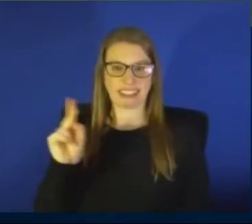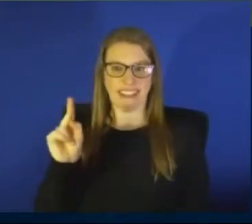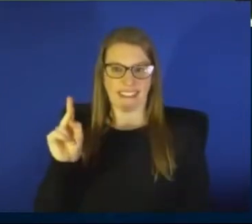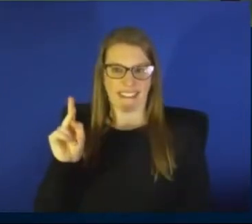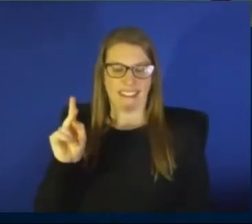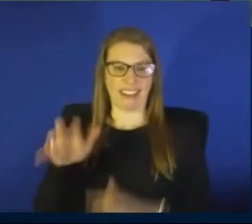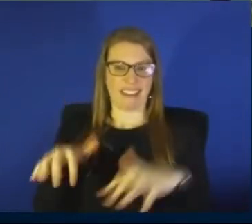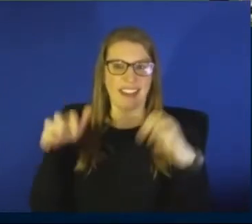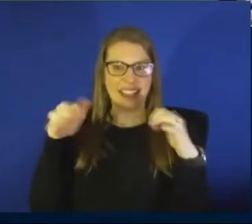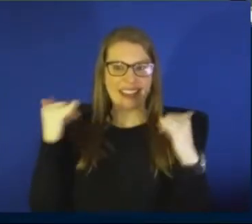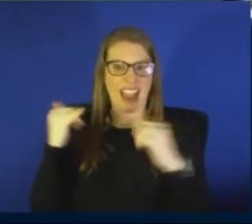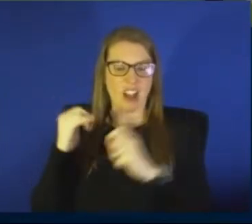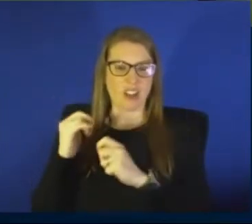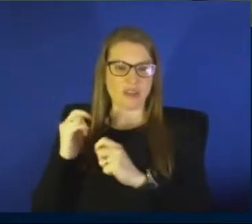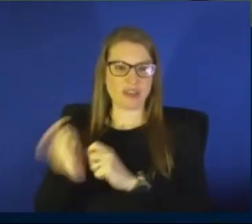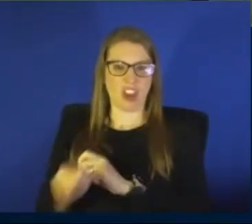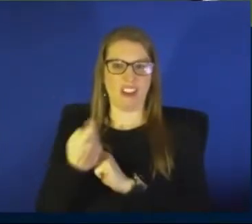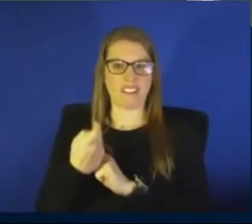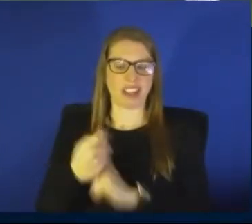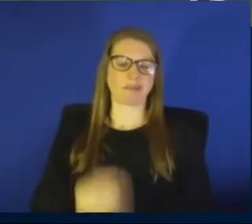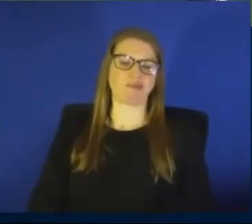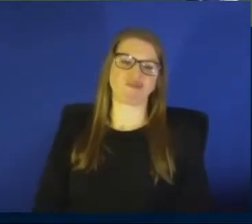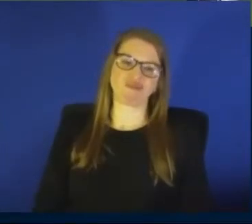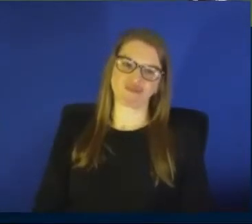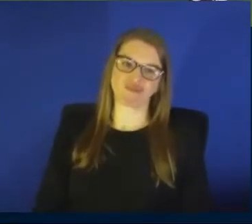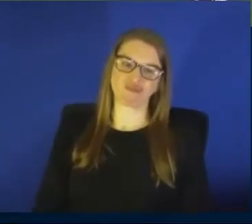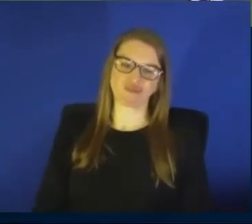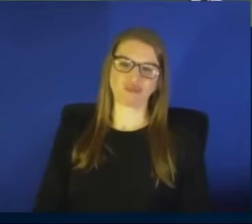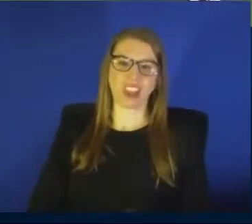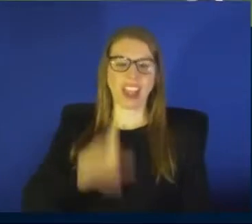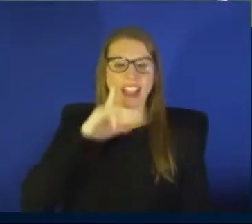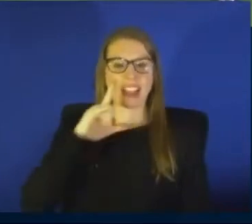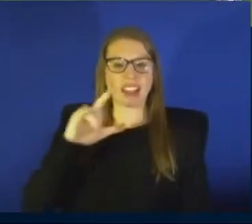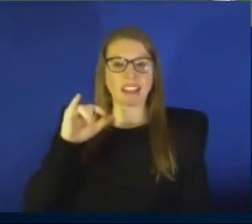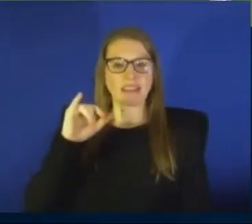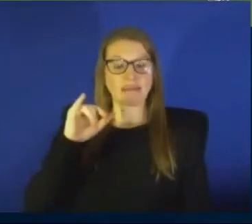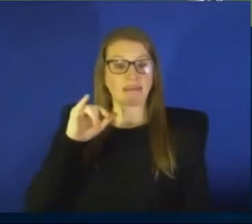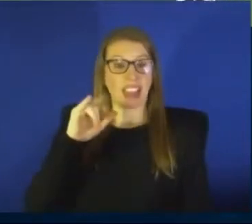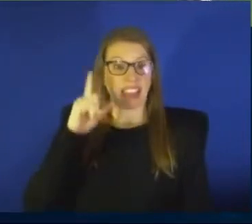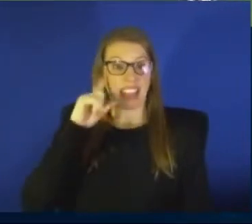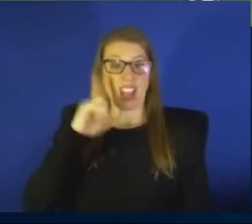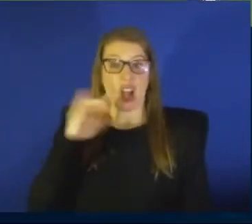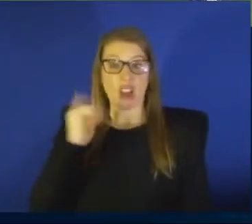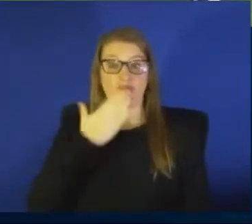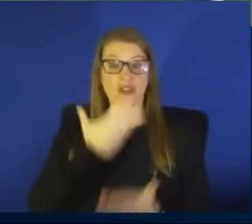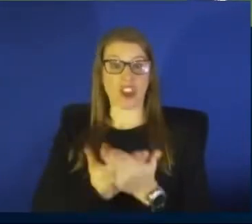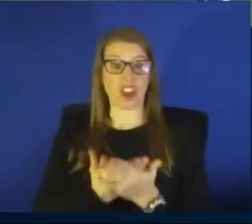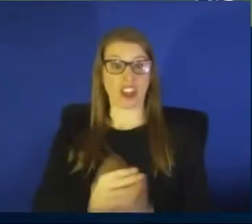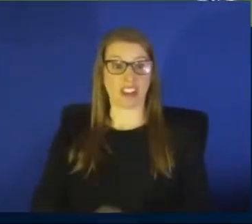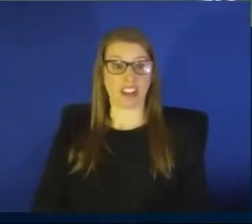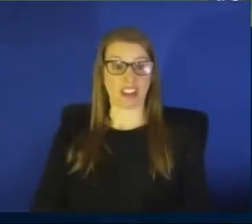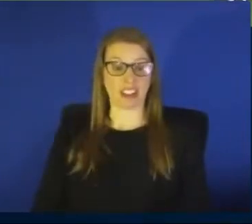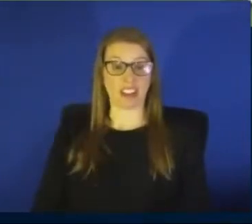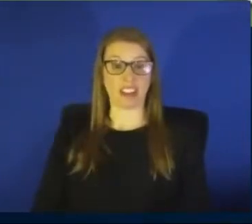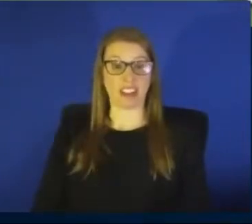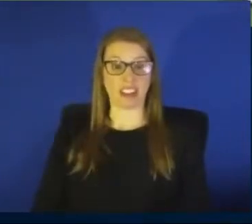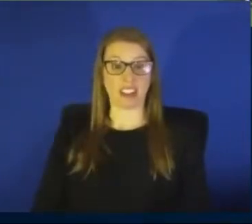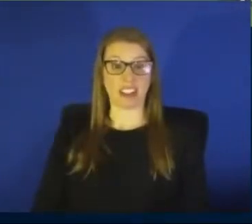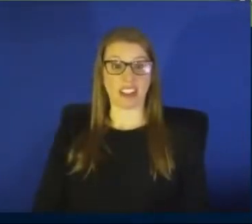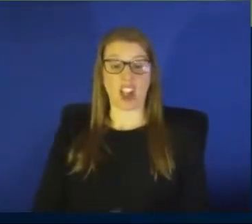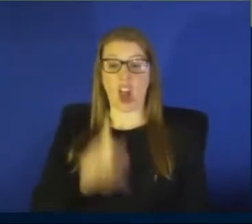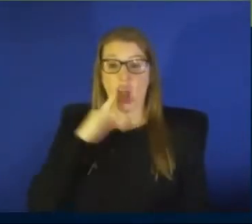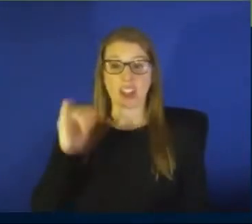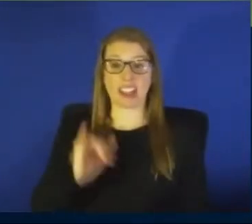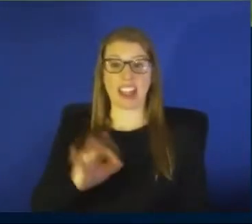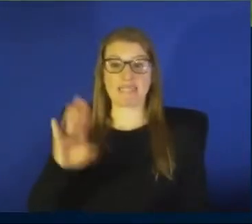All right, Jess, have a great. I think it looks good to me. I've never golfed before, but looks good from this. Looks like from the master's cheap level seats. to me. Yeah, exactly.